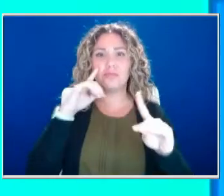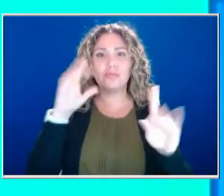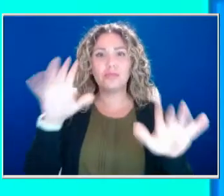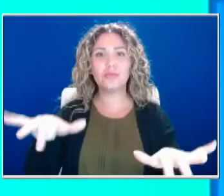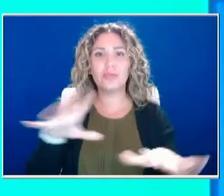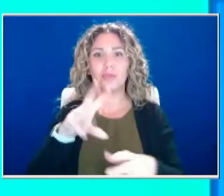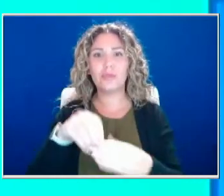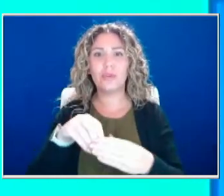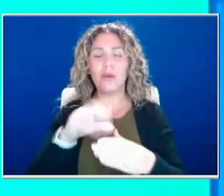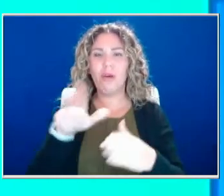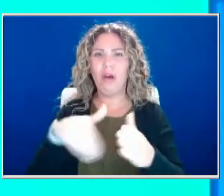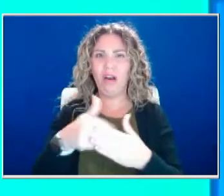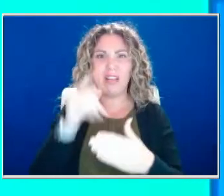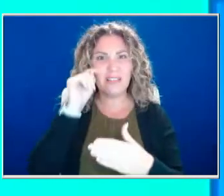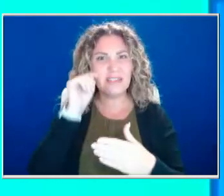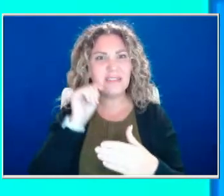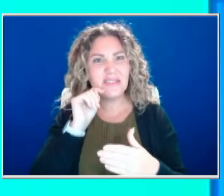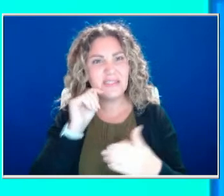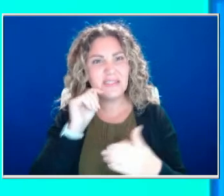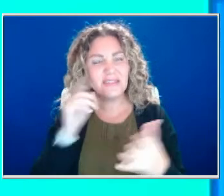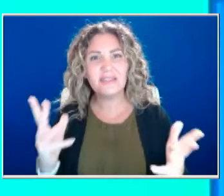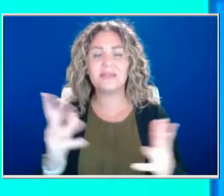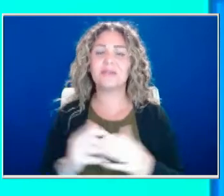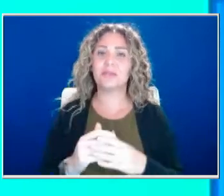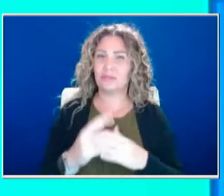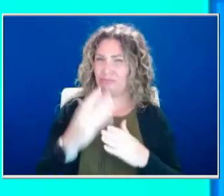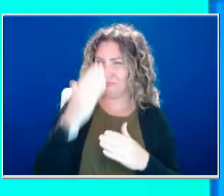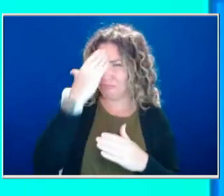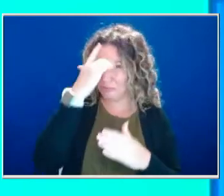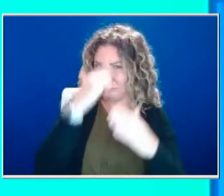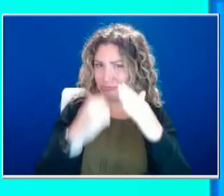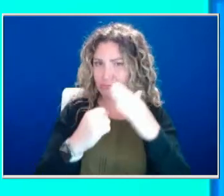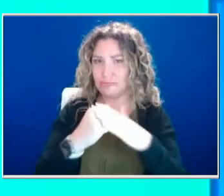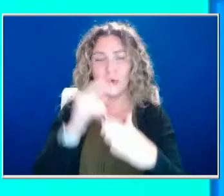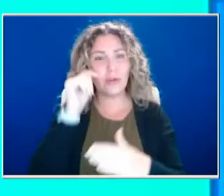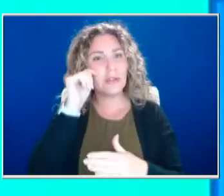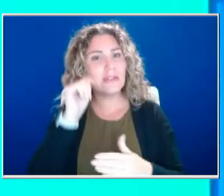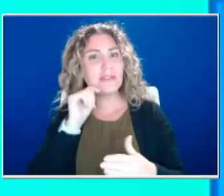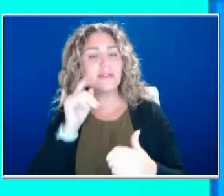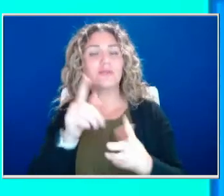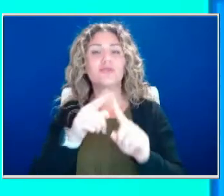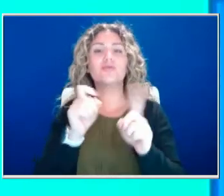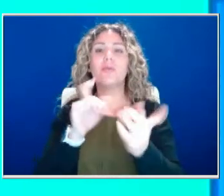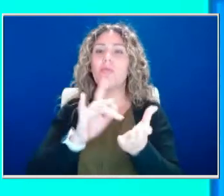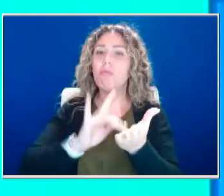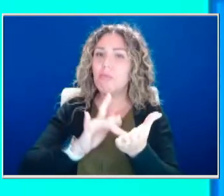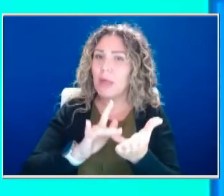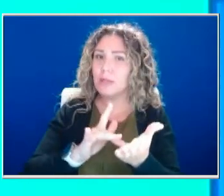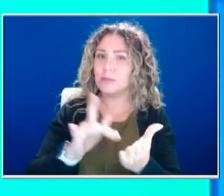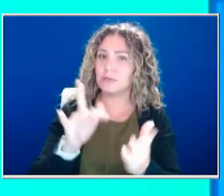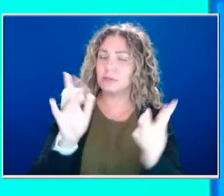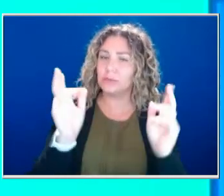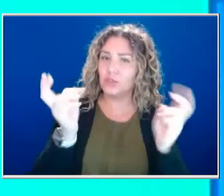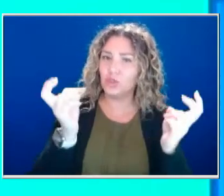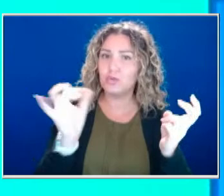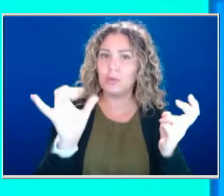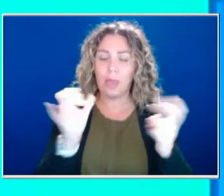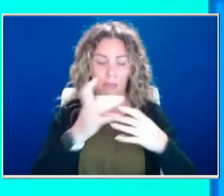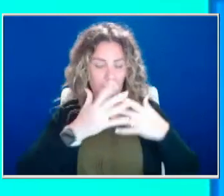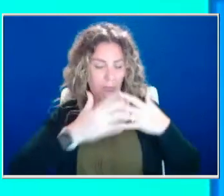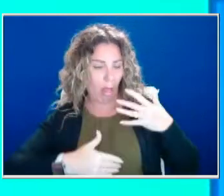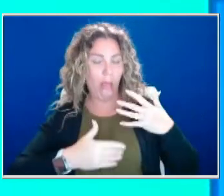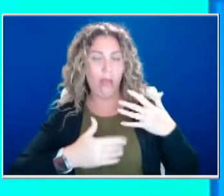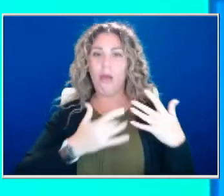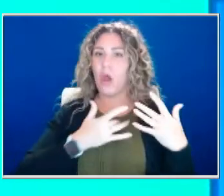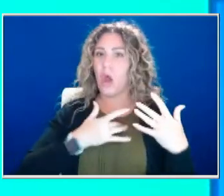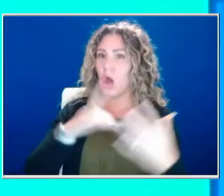of teens. But did you know that stroke in teens is usually caused by medical conditions like blood or heart disorders or drugs that